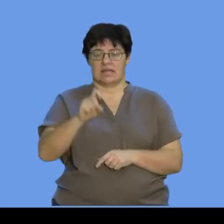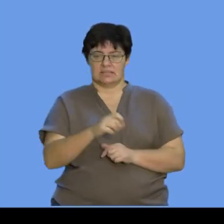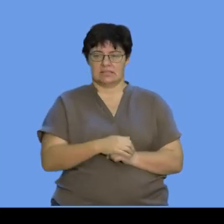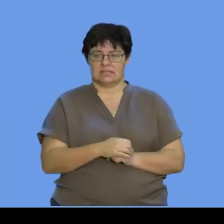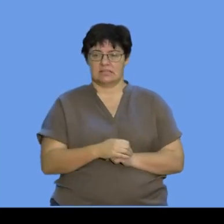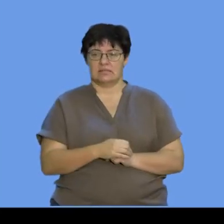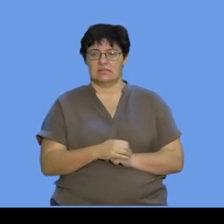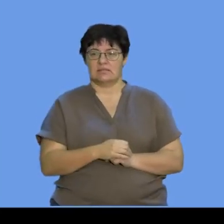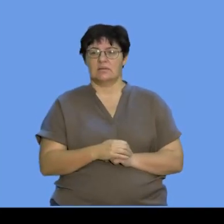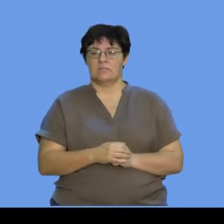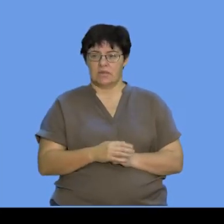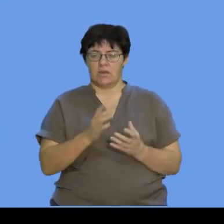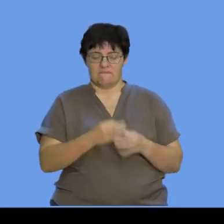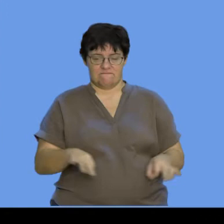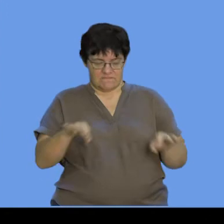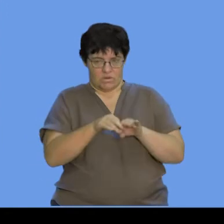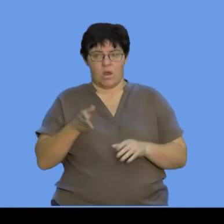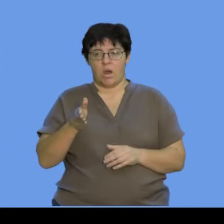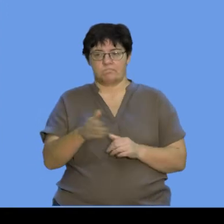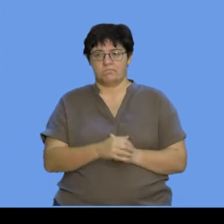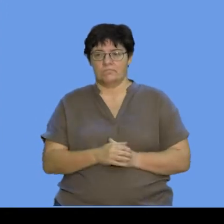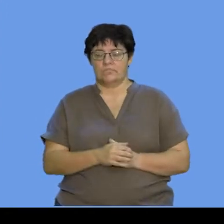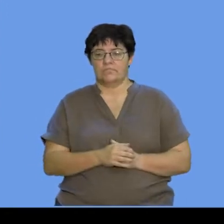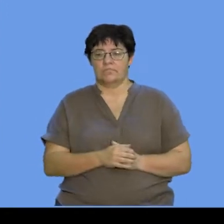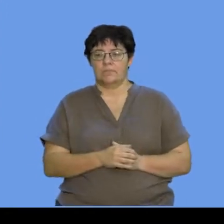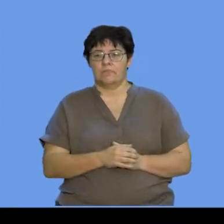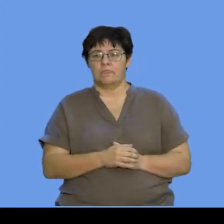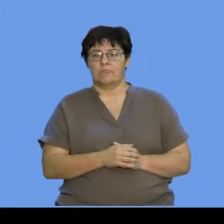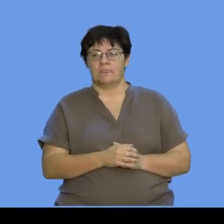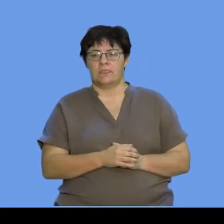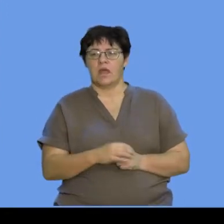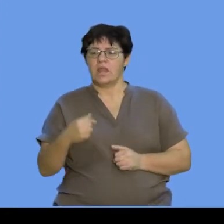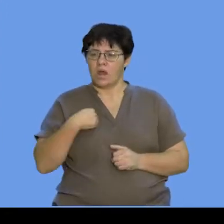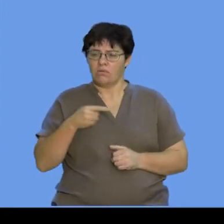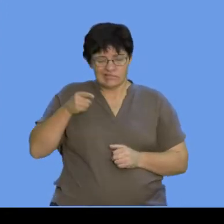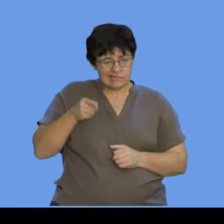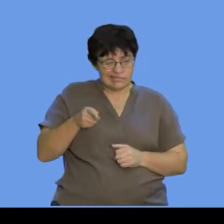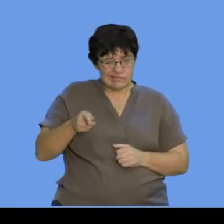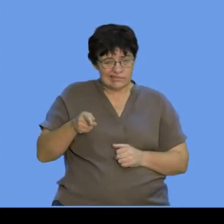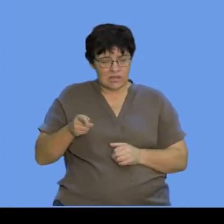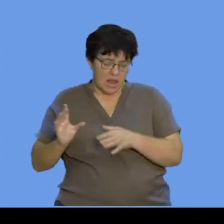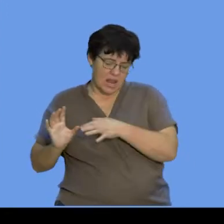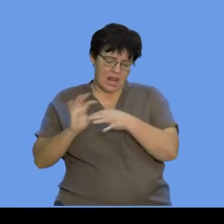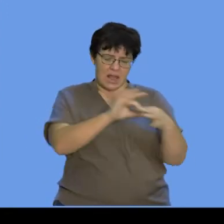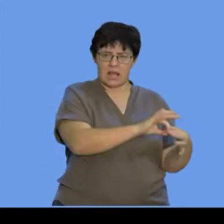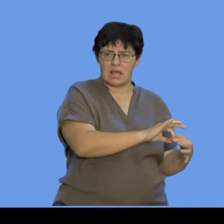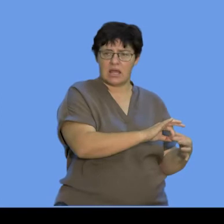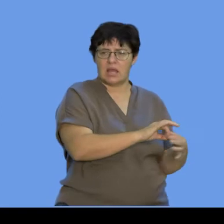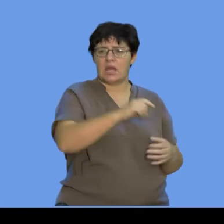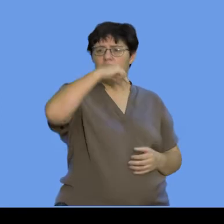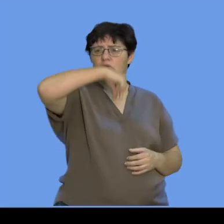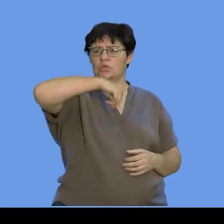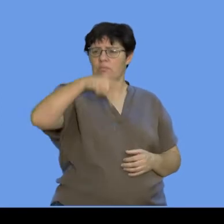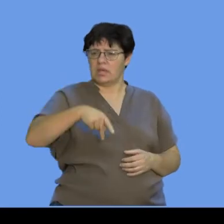13x, right? And that will be the value there. And then I try to find how can I then link